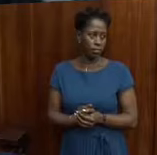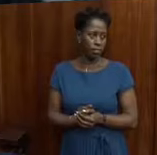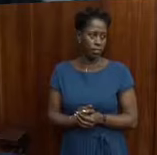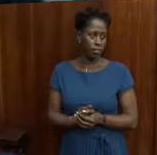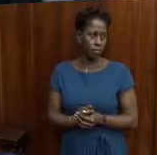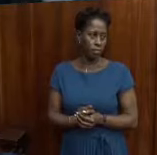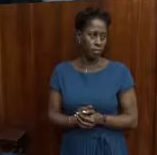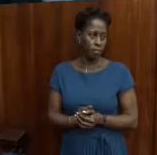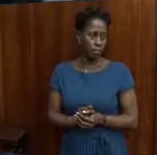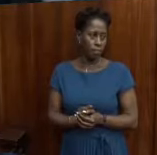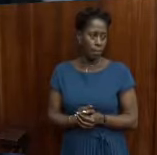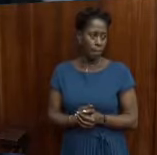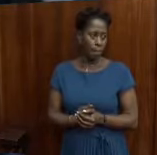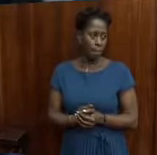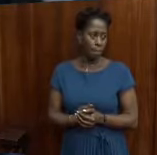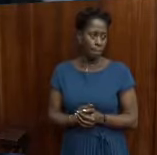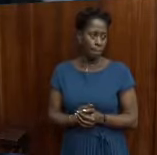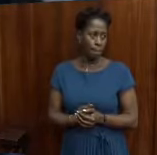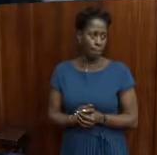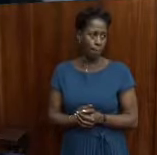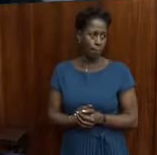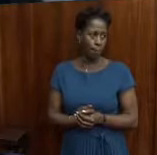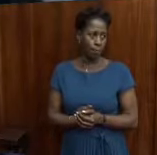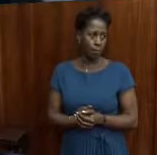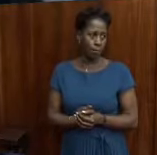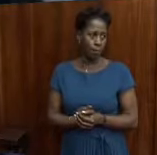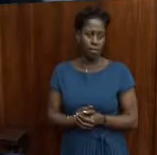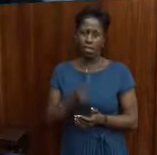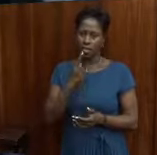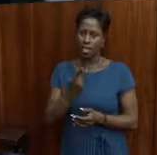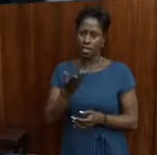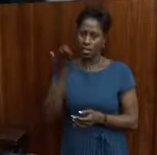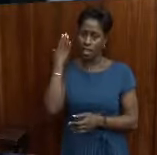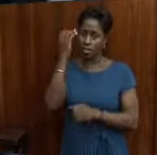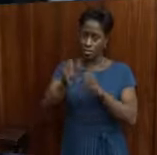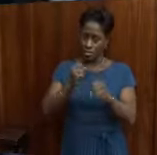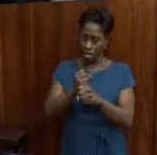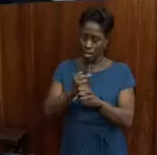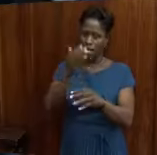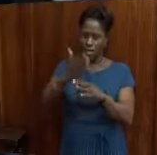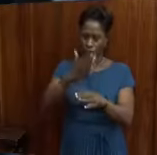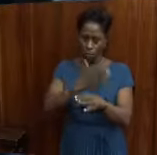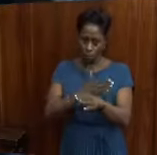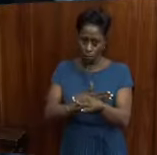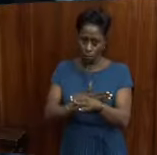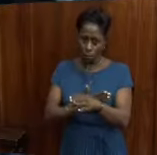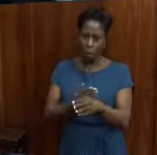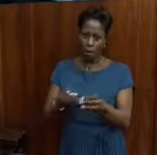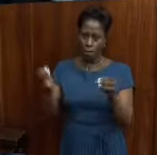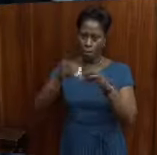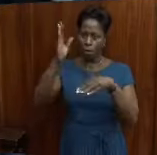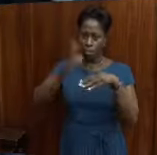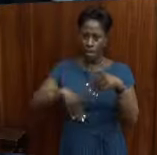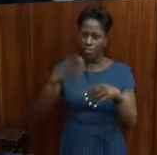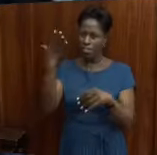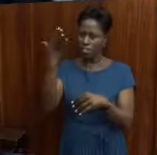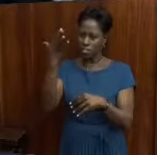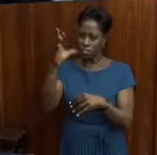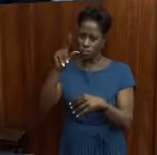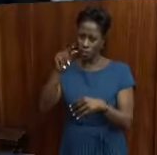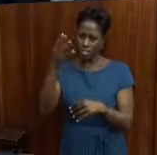still 15% below that of 2019. This increase in economic activity was because of growth in the